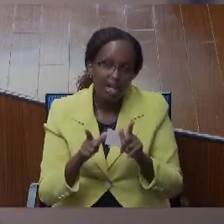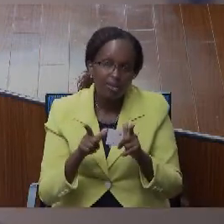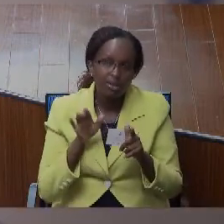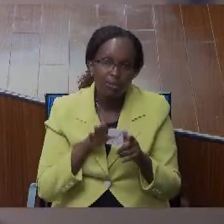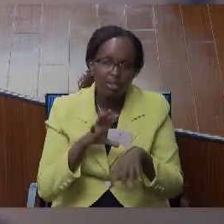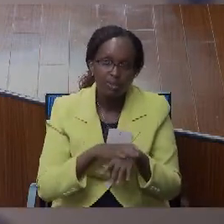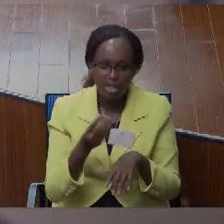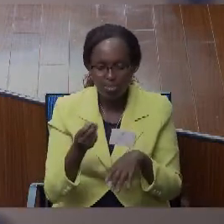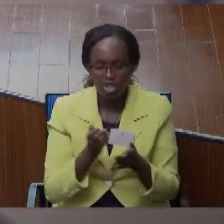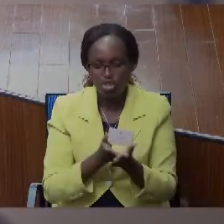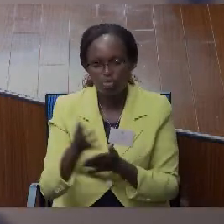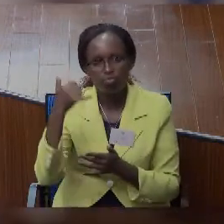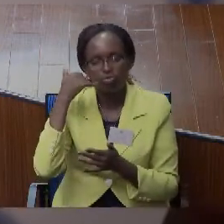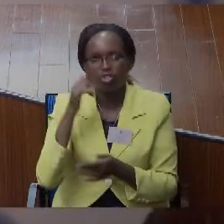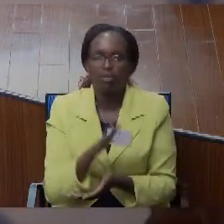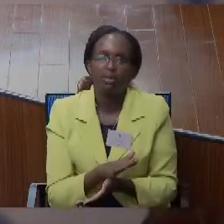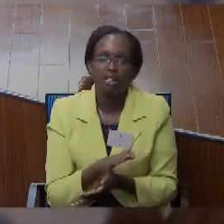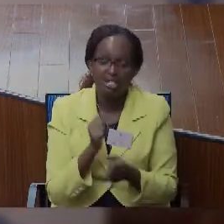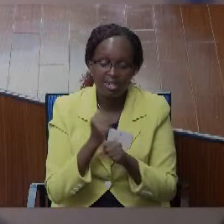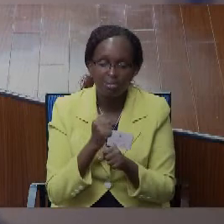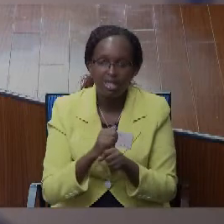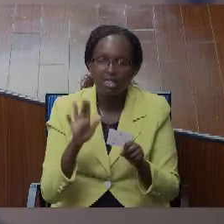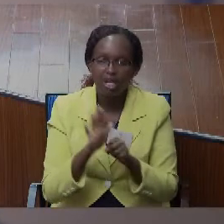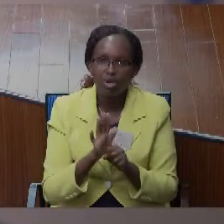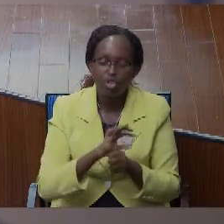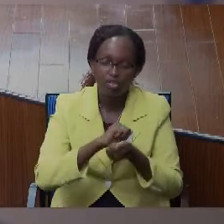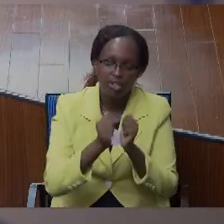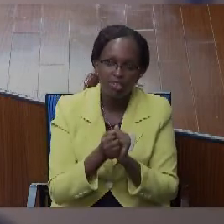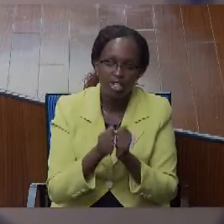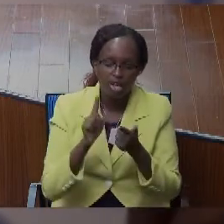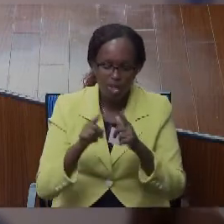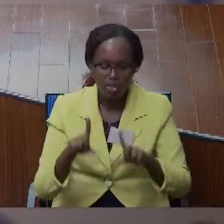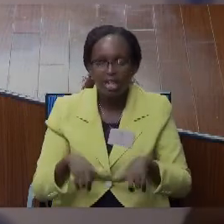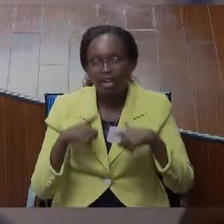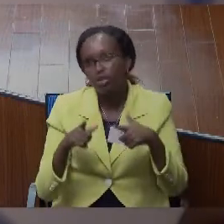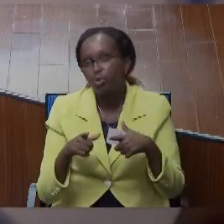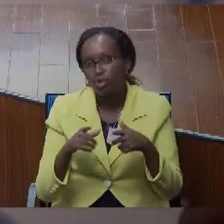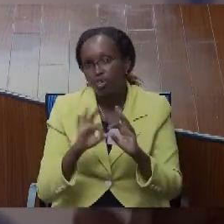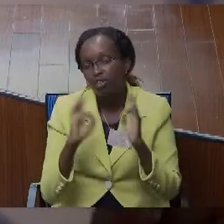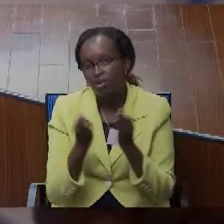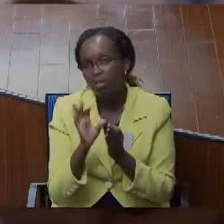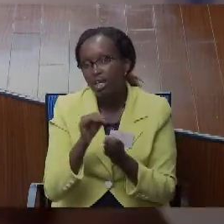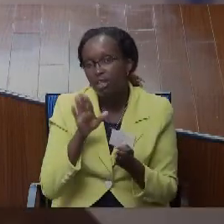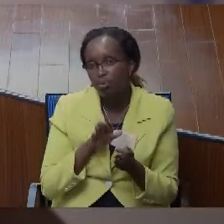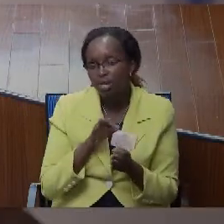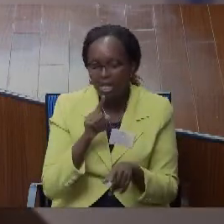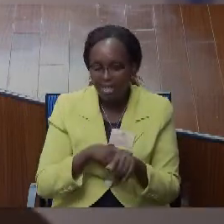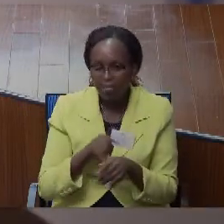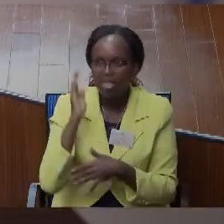phone. It makes a whole lot of difference to the livelihood of a family and of the woman when there is